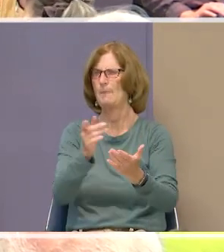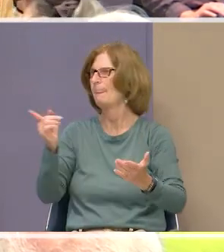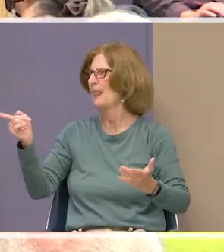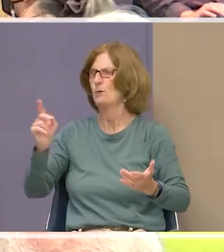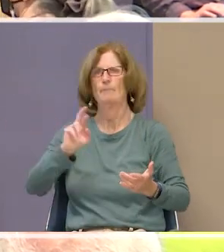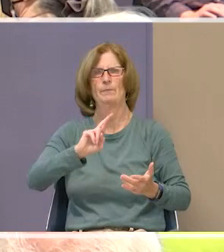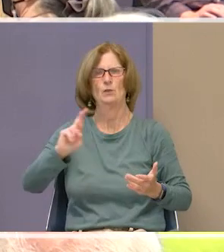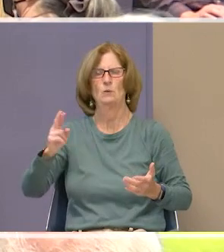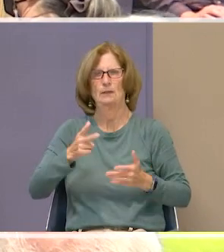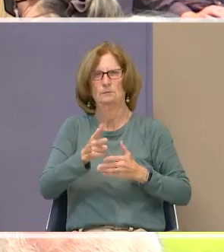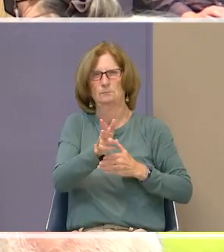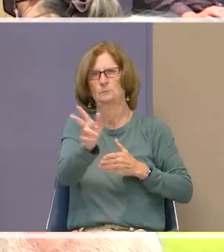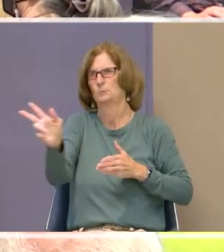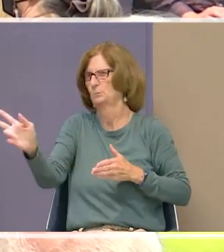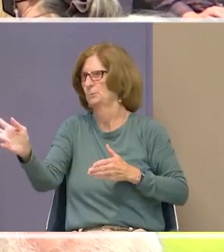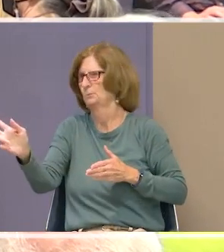Okay.